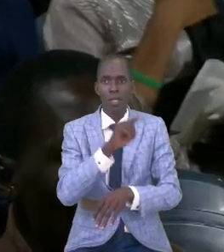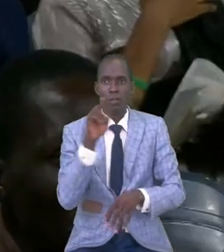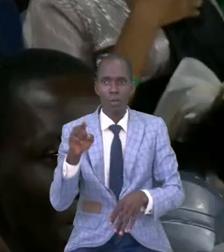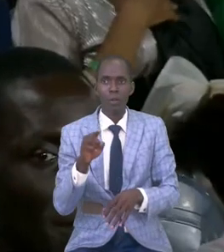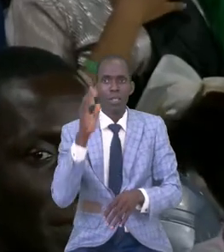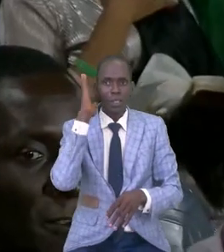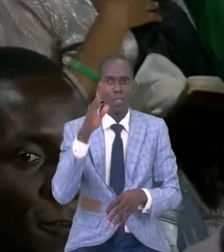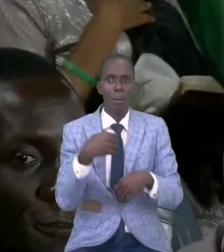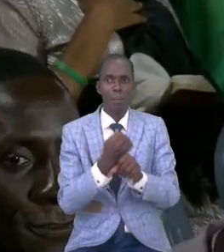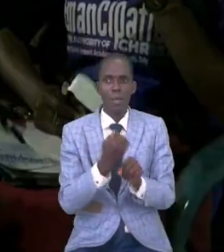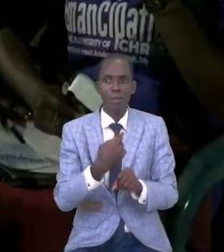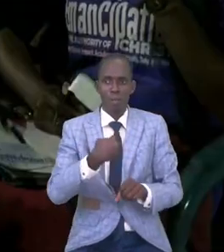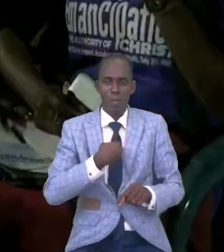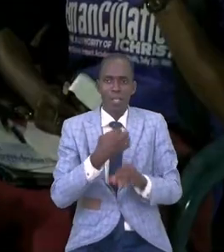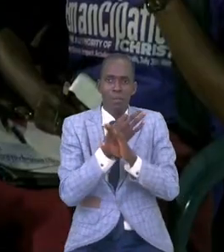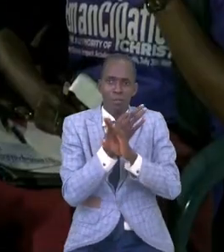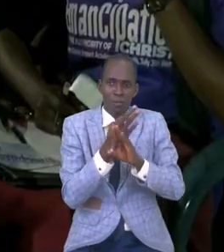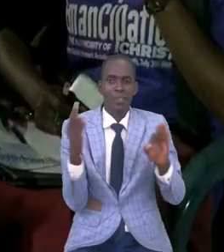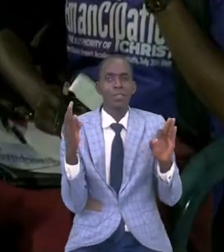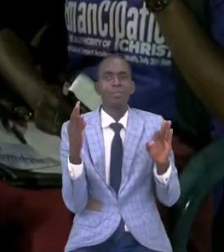shall make me free,